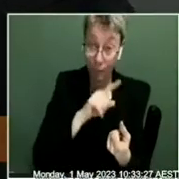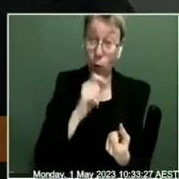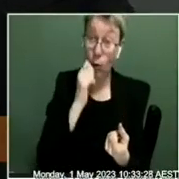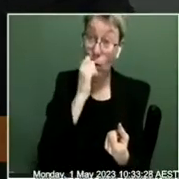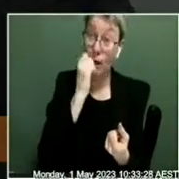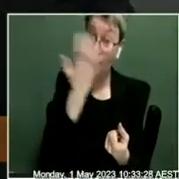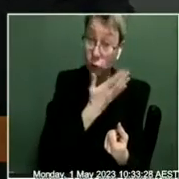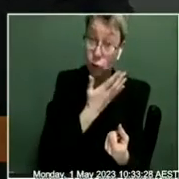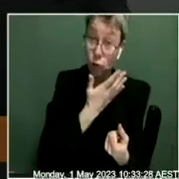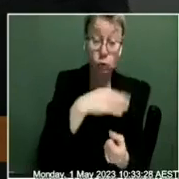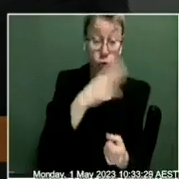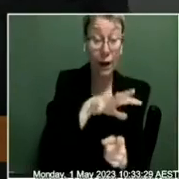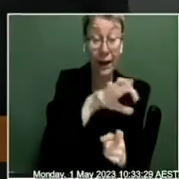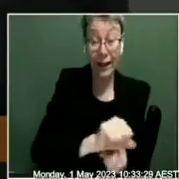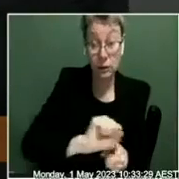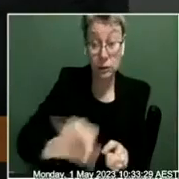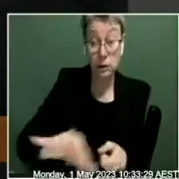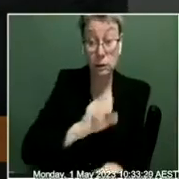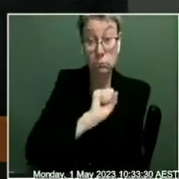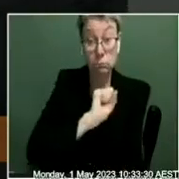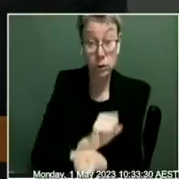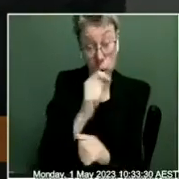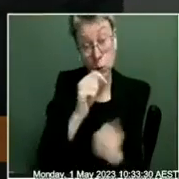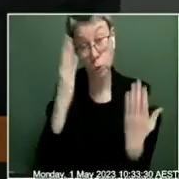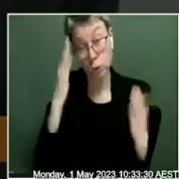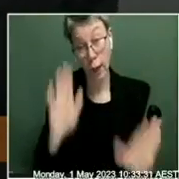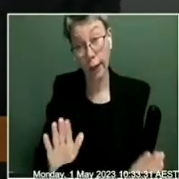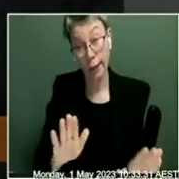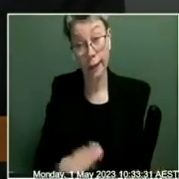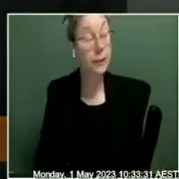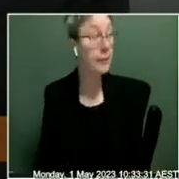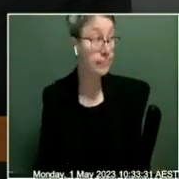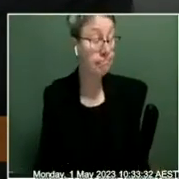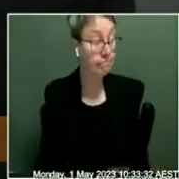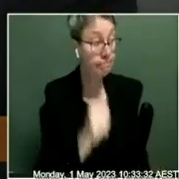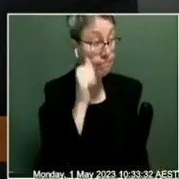government knew that this could be the result of the extension, didn't they?